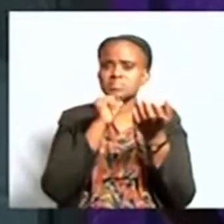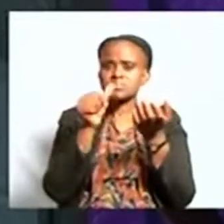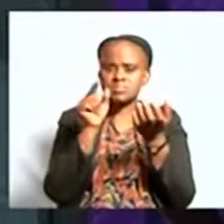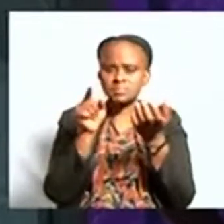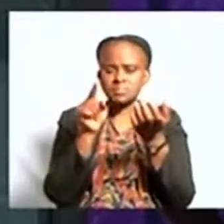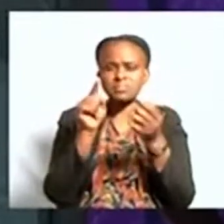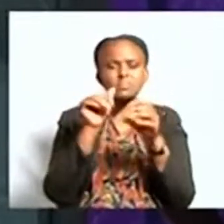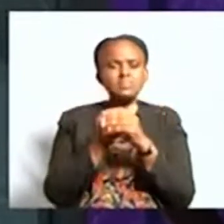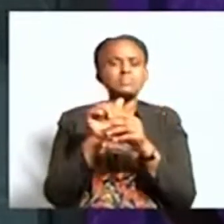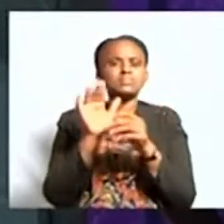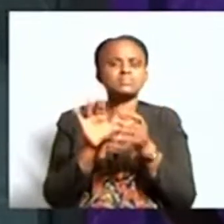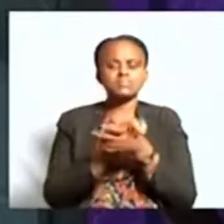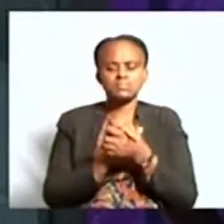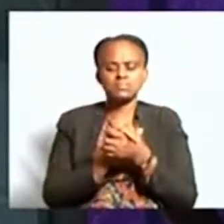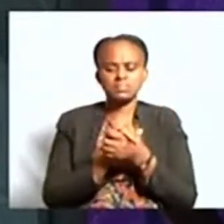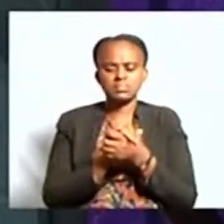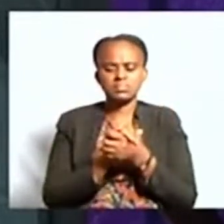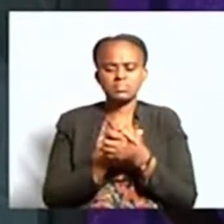into account